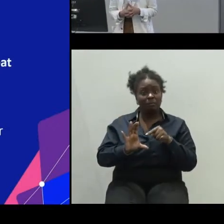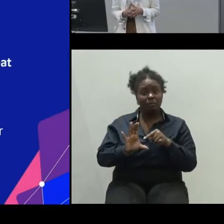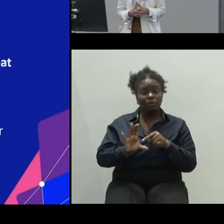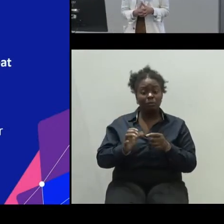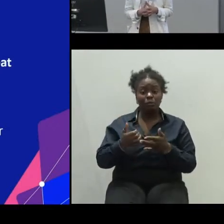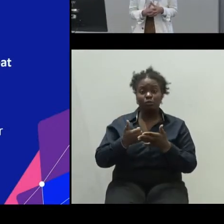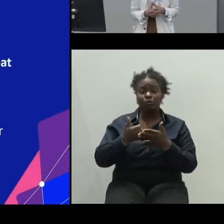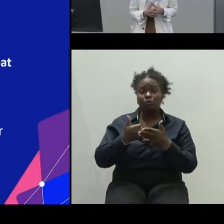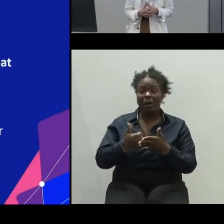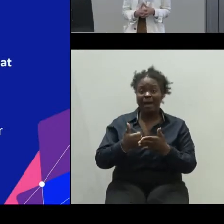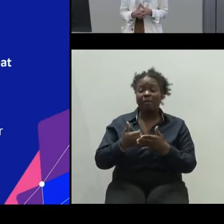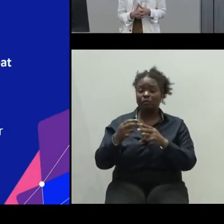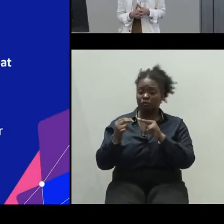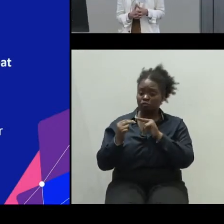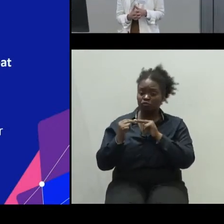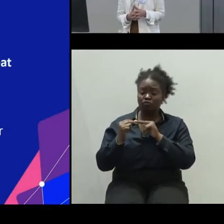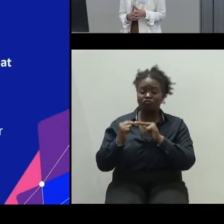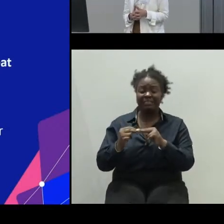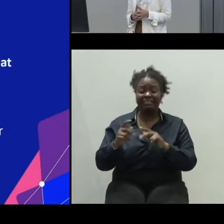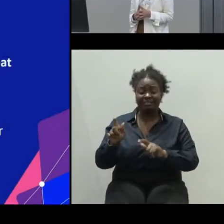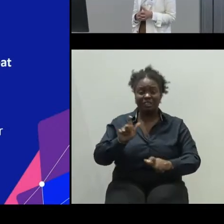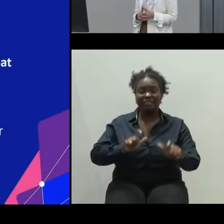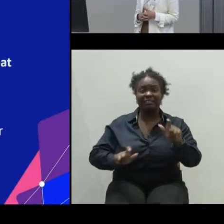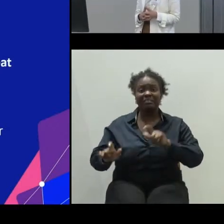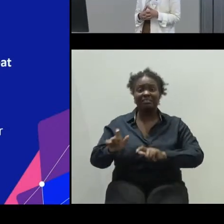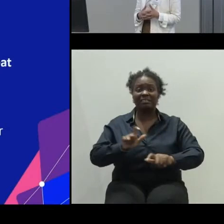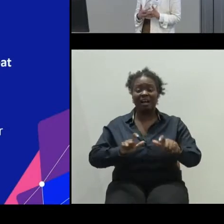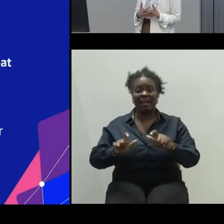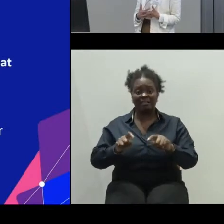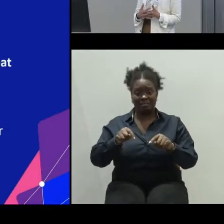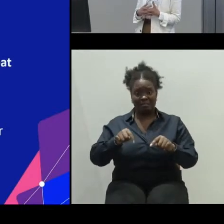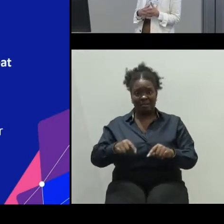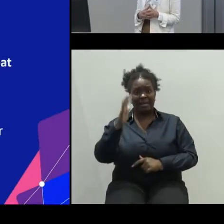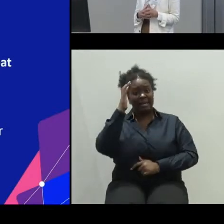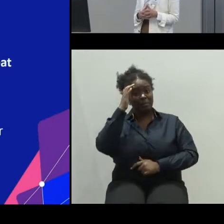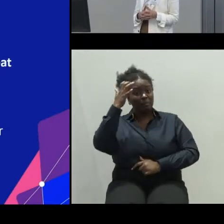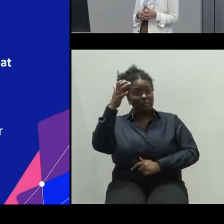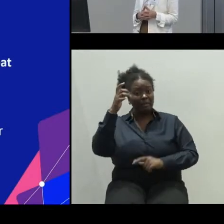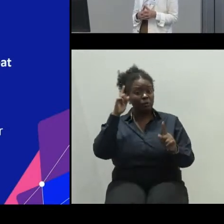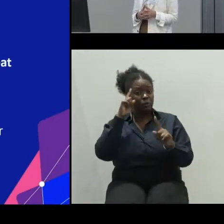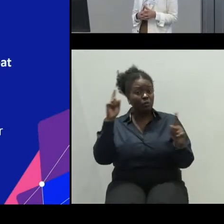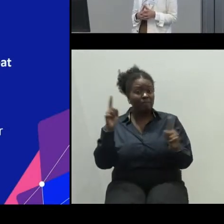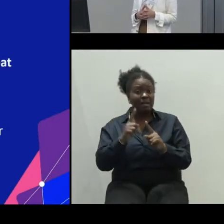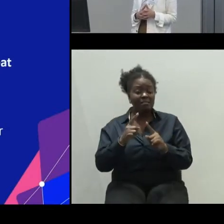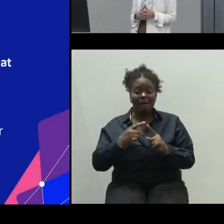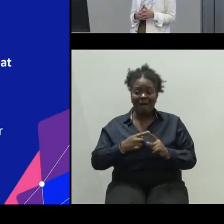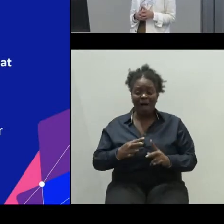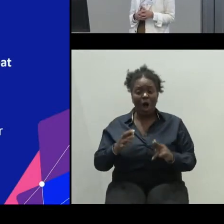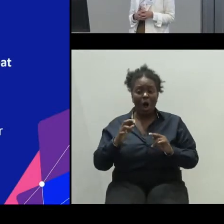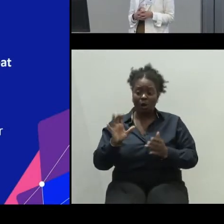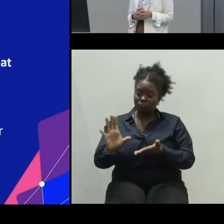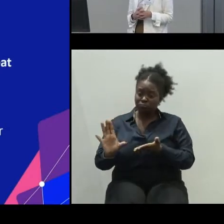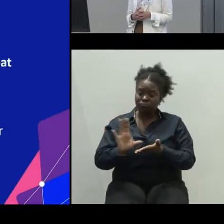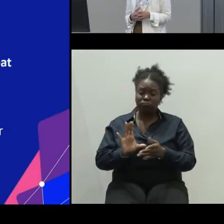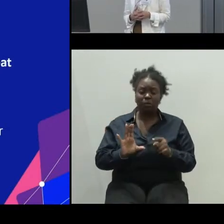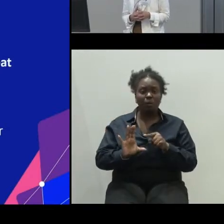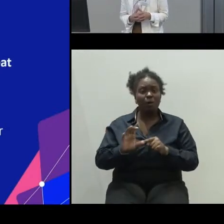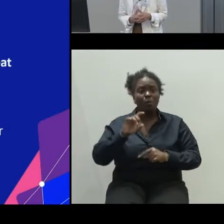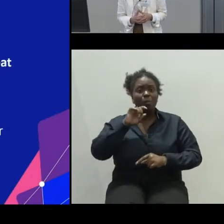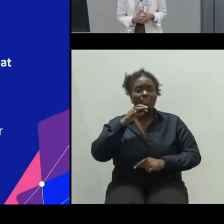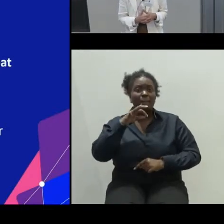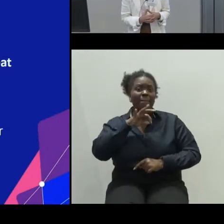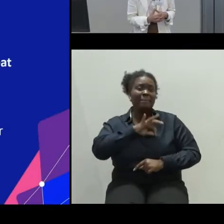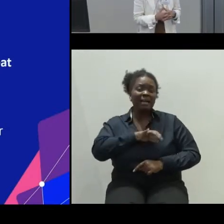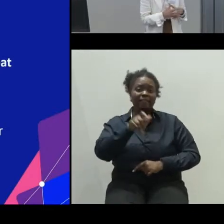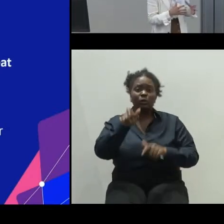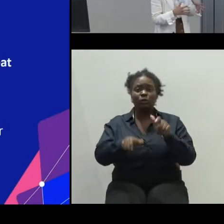the tradition of great scientific advances by Imperial. And he said, I hope my gift will be of great benefit to students in